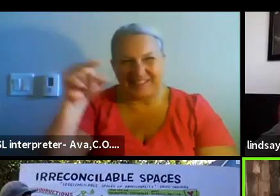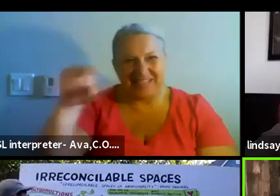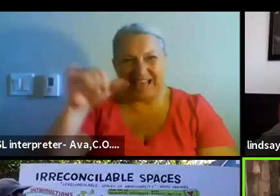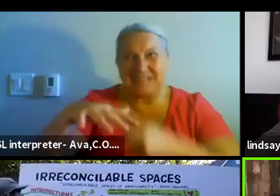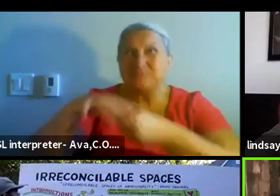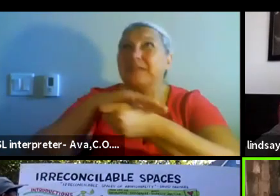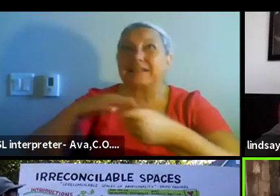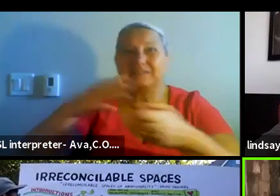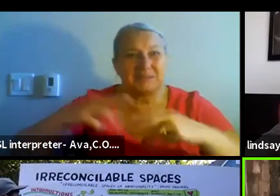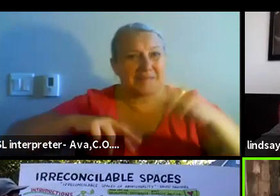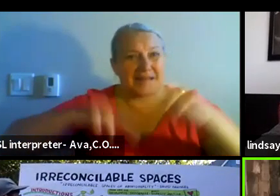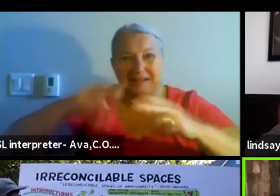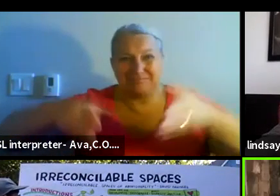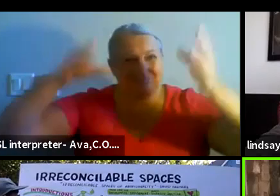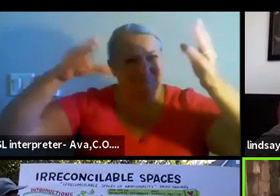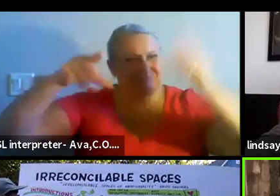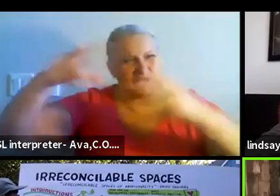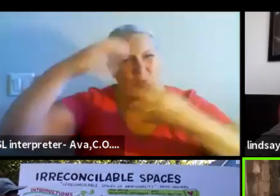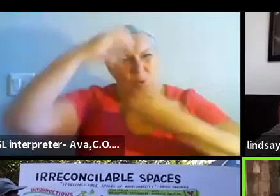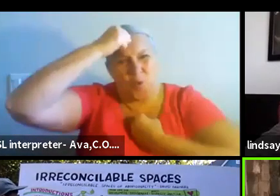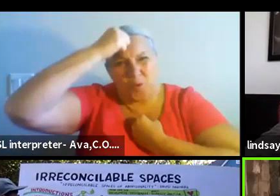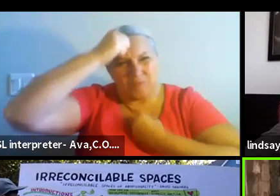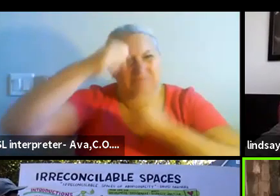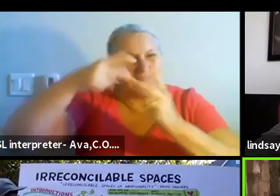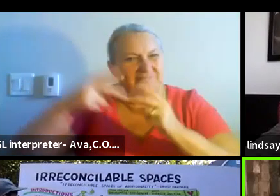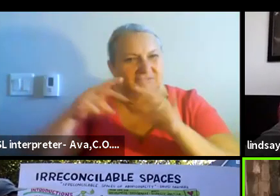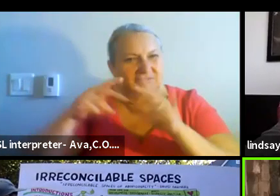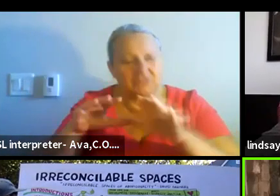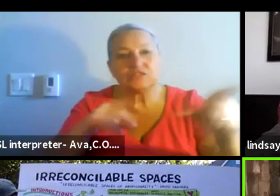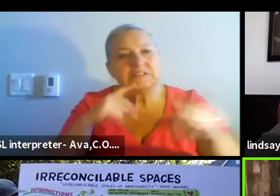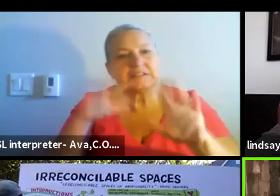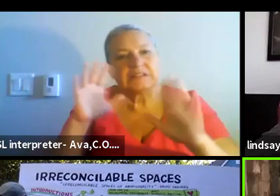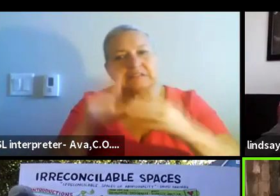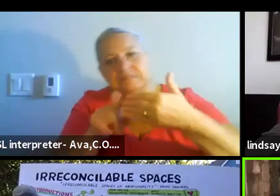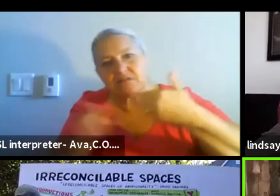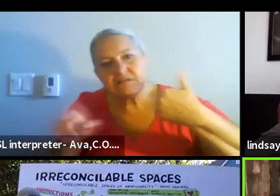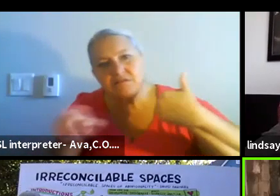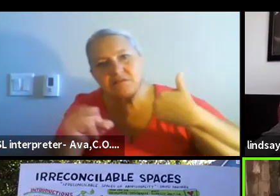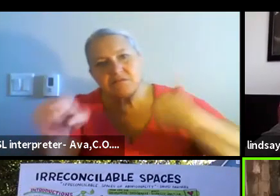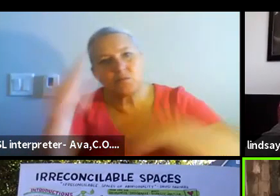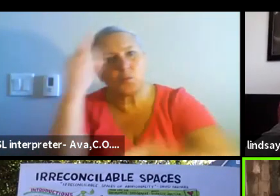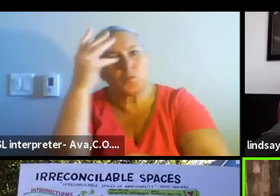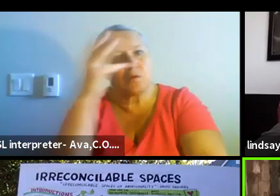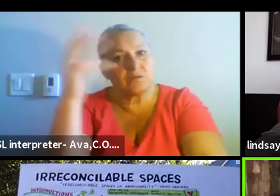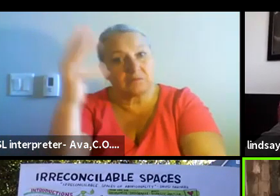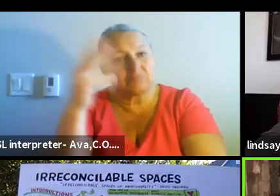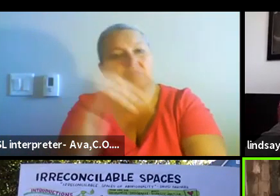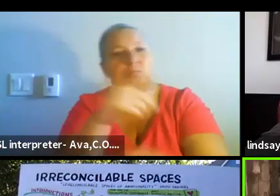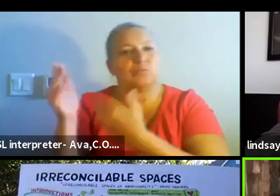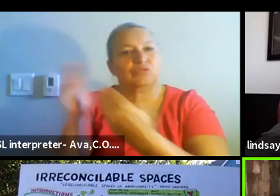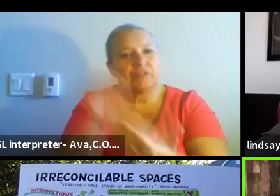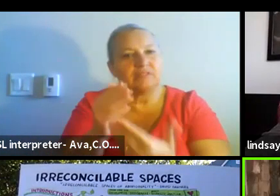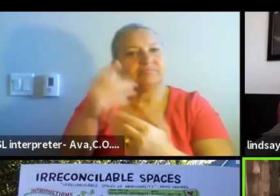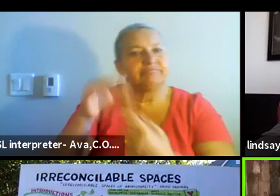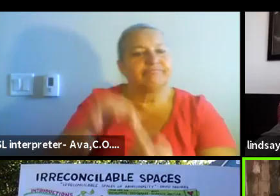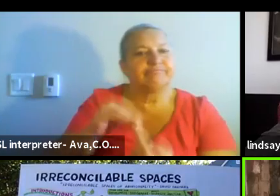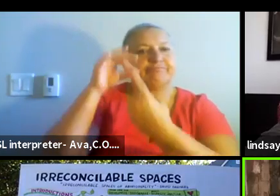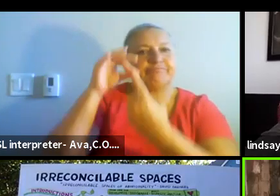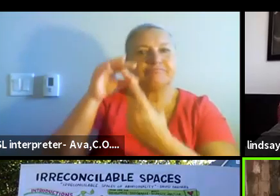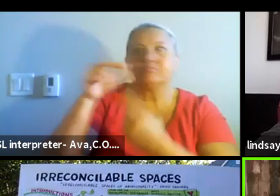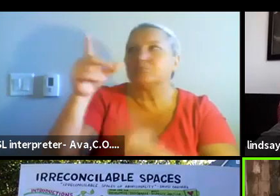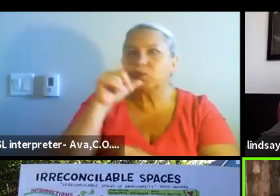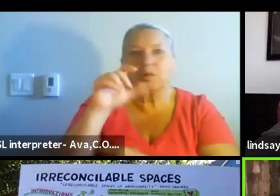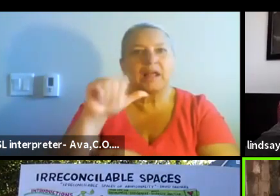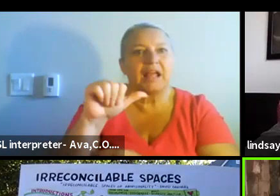space. She carved out an edge of the wood ceremony, bringing in an Anishinaabe healer to smudge the